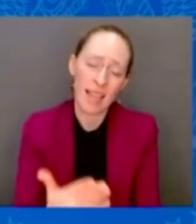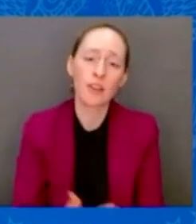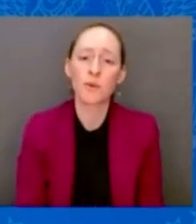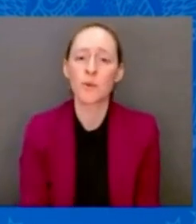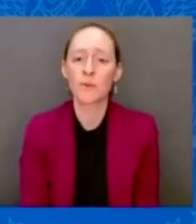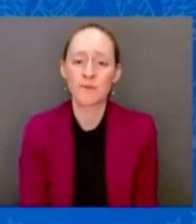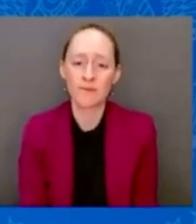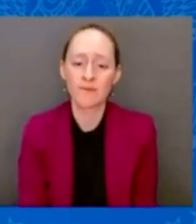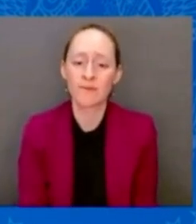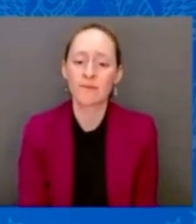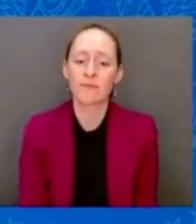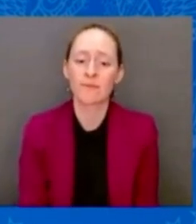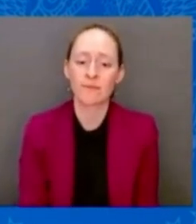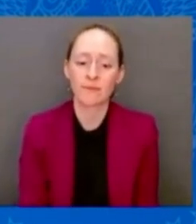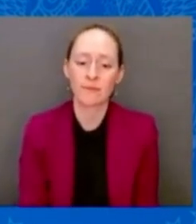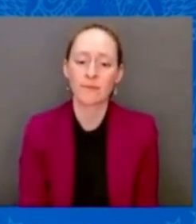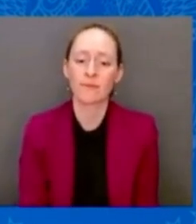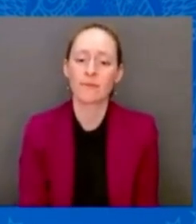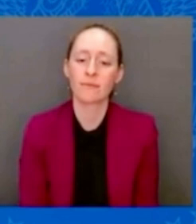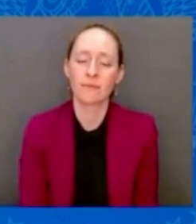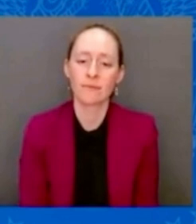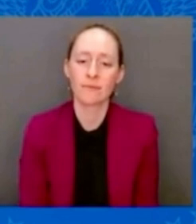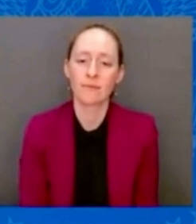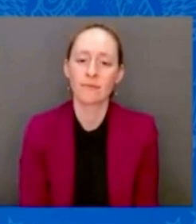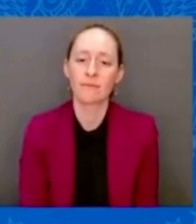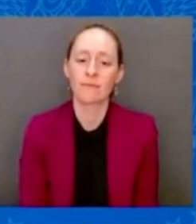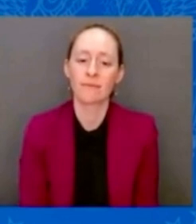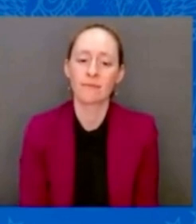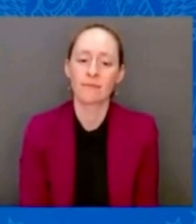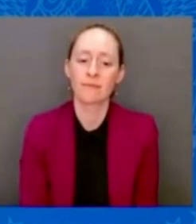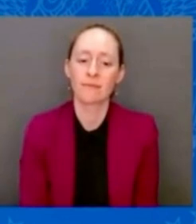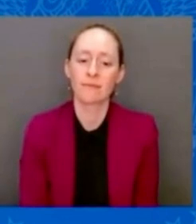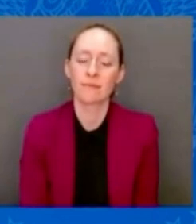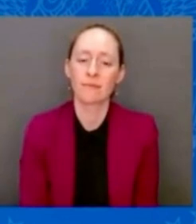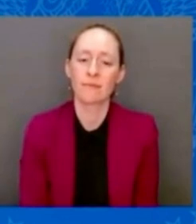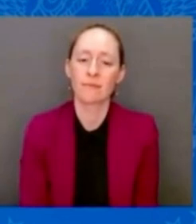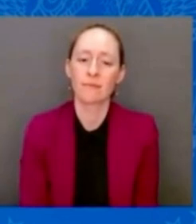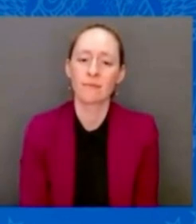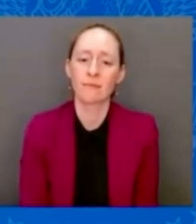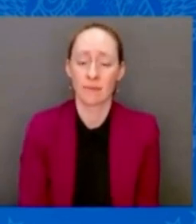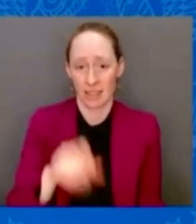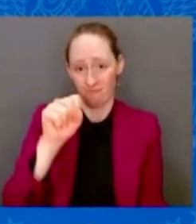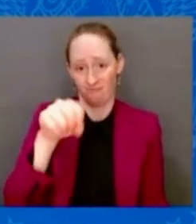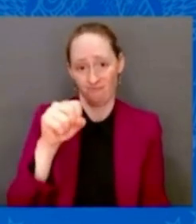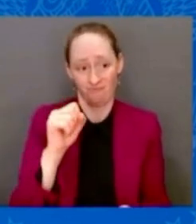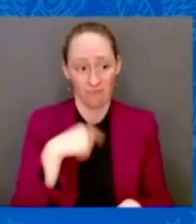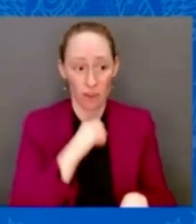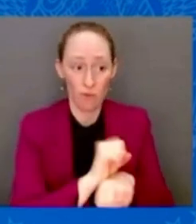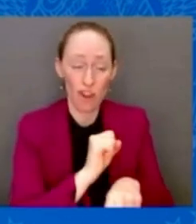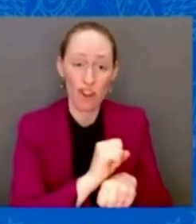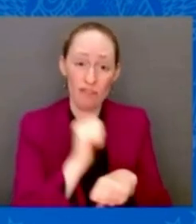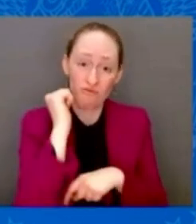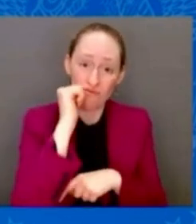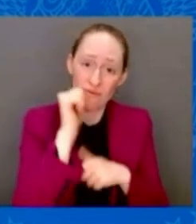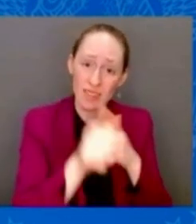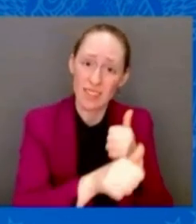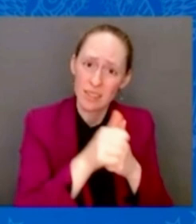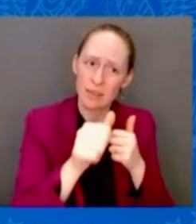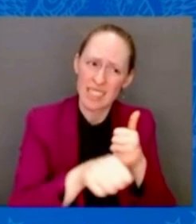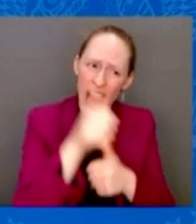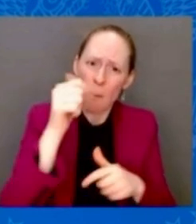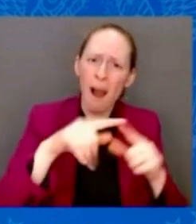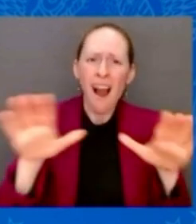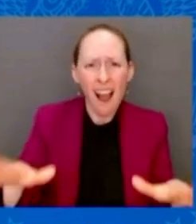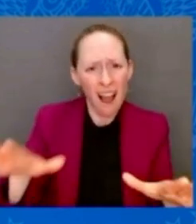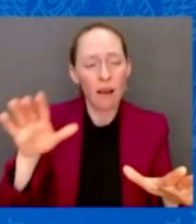You're making our very dangerous job as safe as it possibly can be, one leadership decision at a time, and